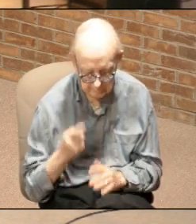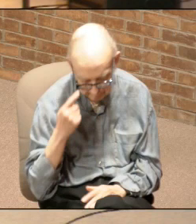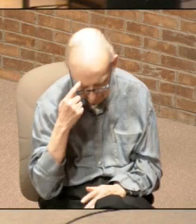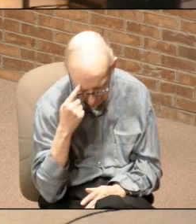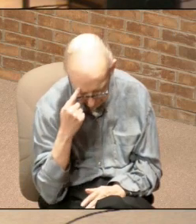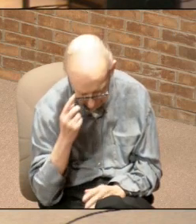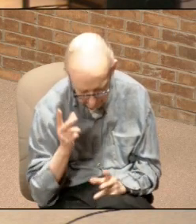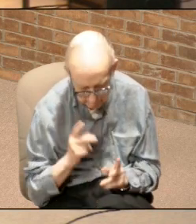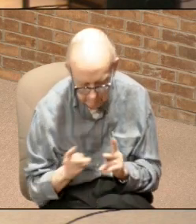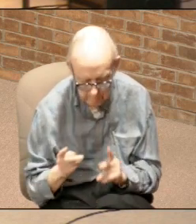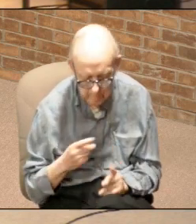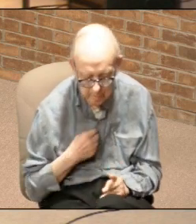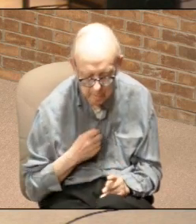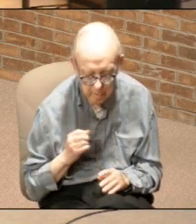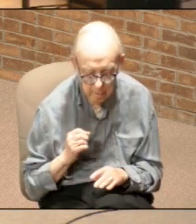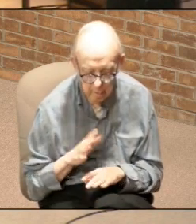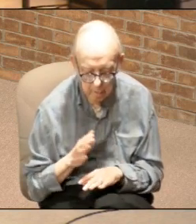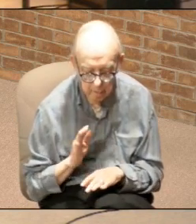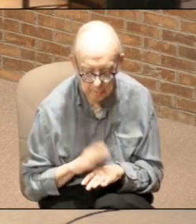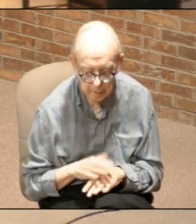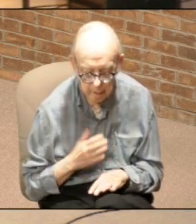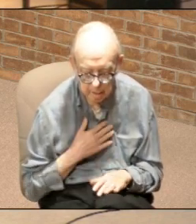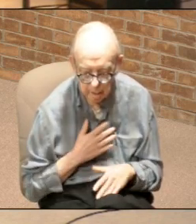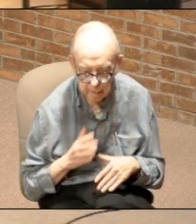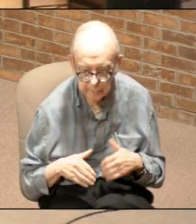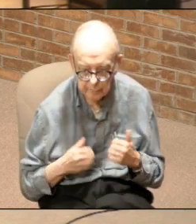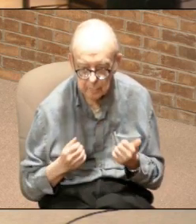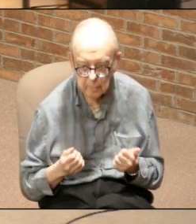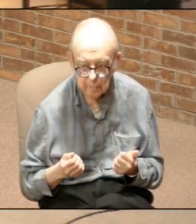people that had an impact on my life